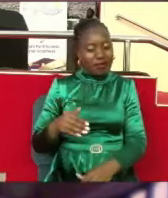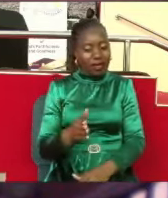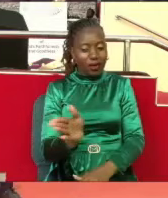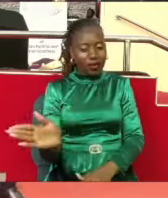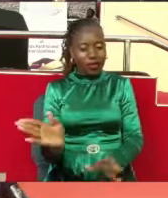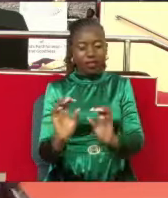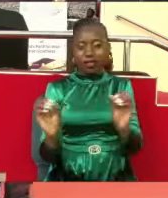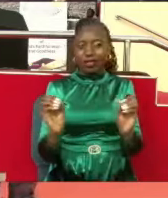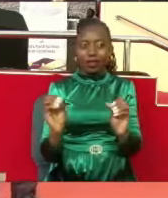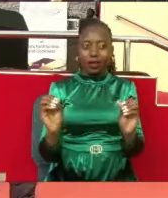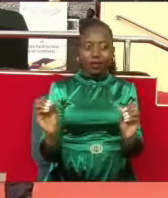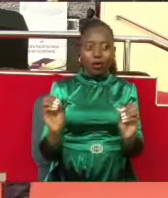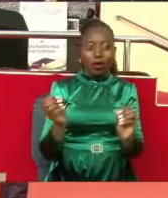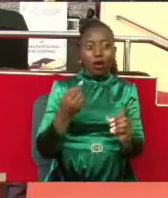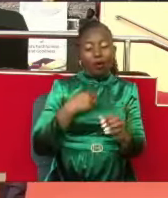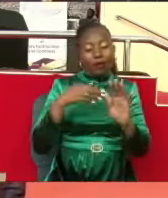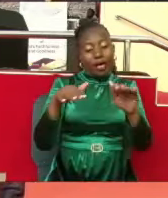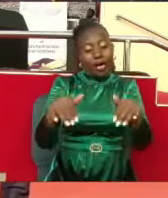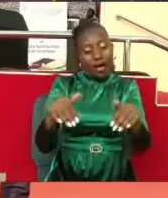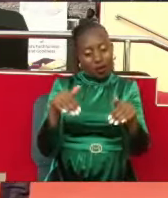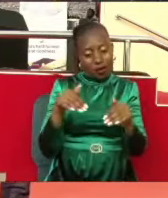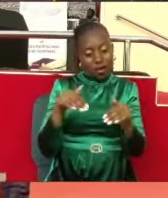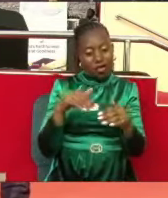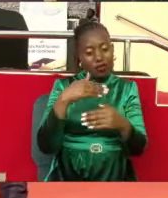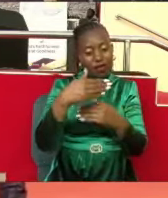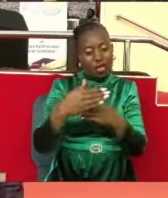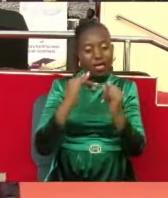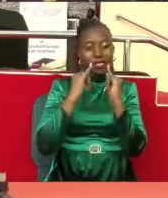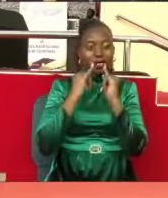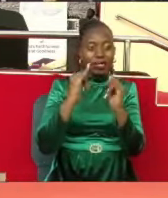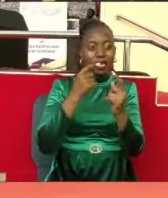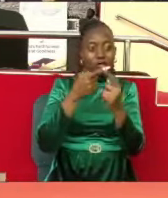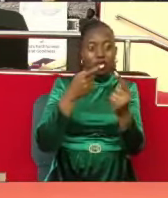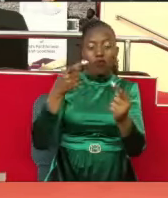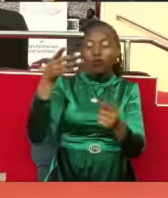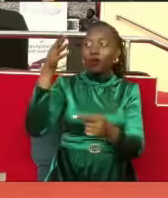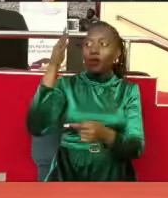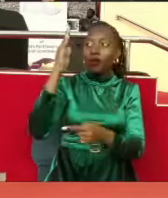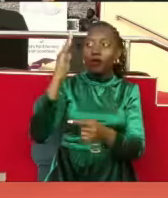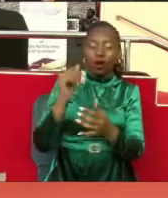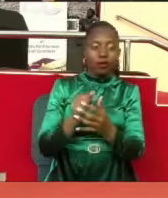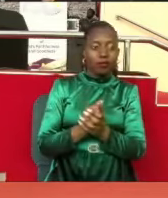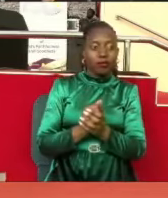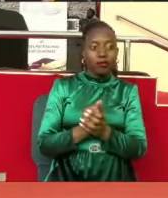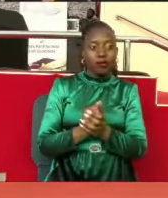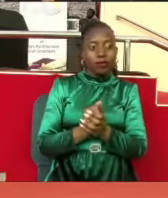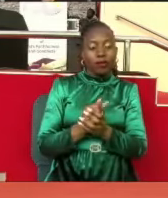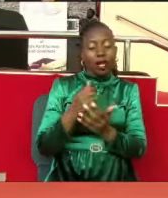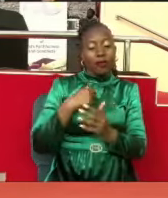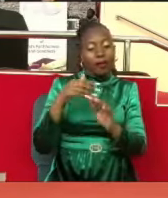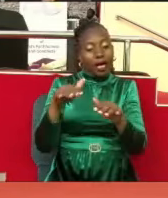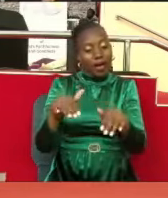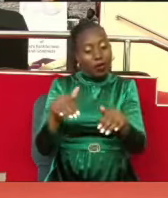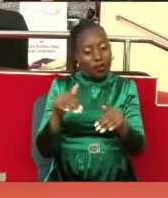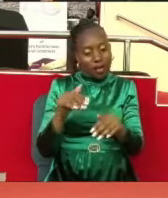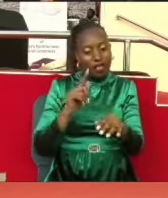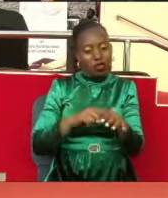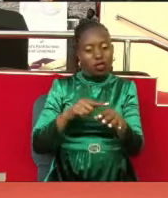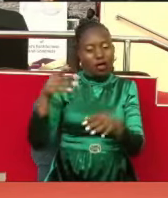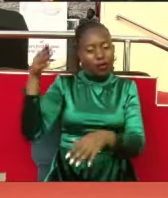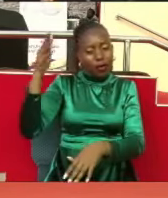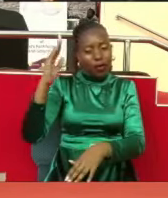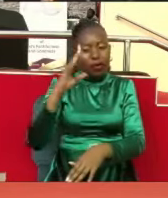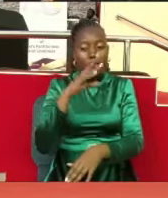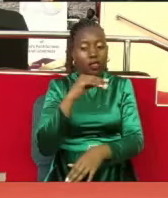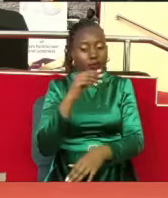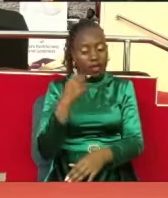sitaenda kinyume. I'll wait for the next instruction from the Lord. Nitangojea maagizo ya Bwana. I'll wait until he speaks to me.